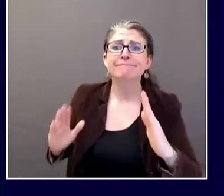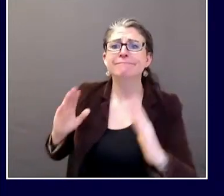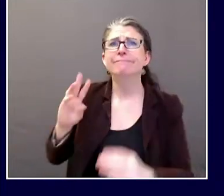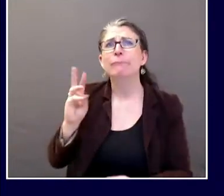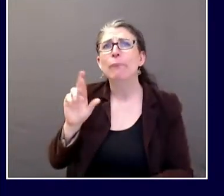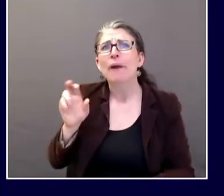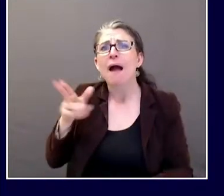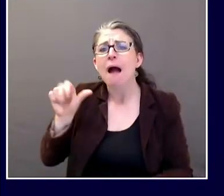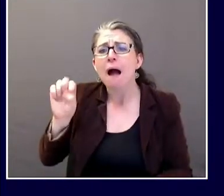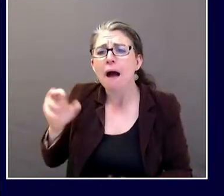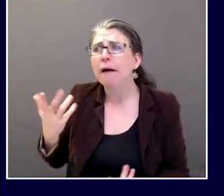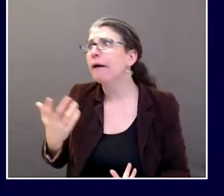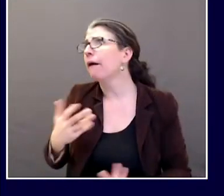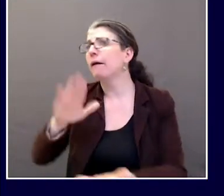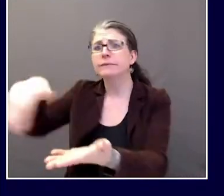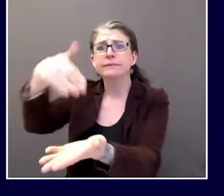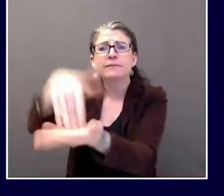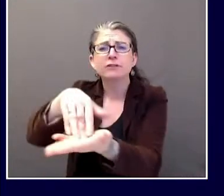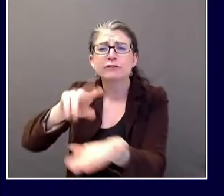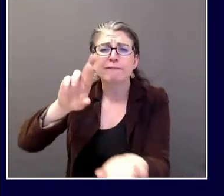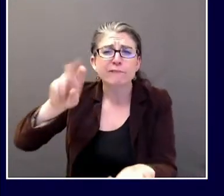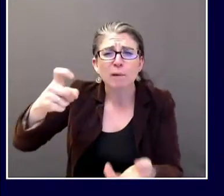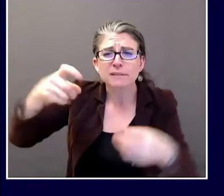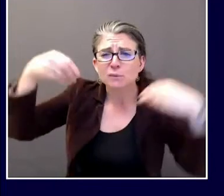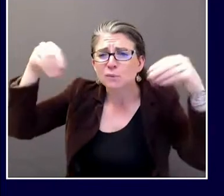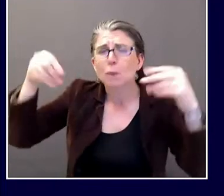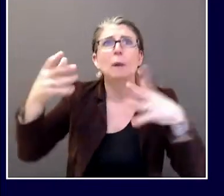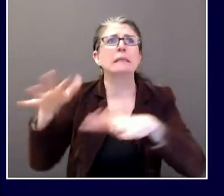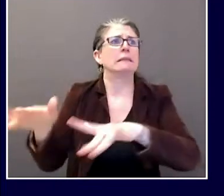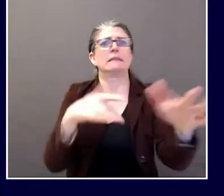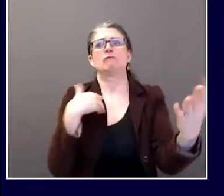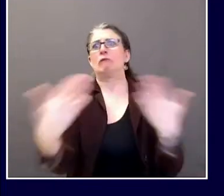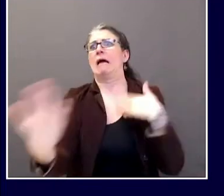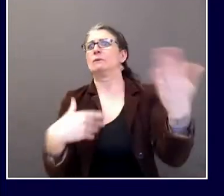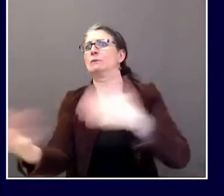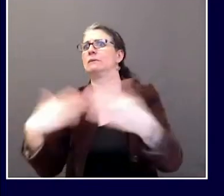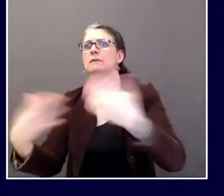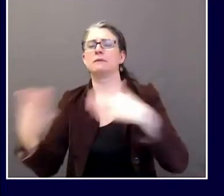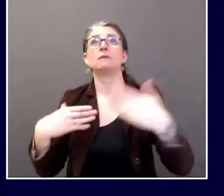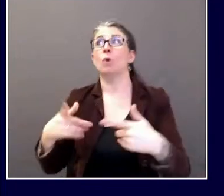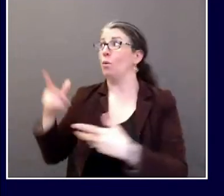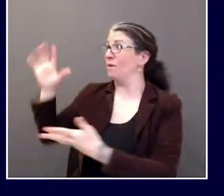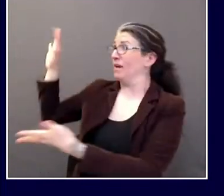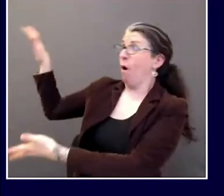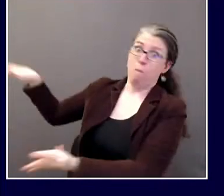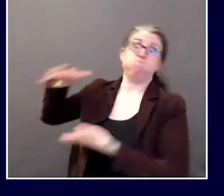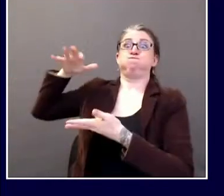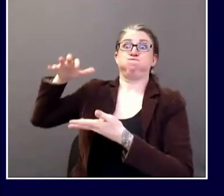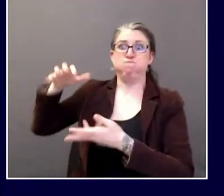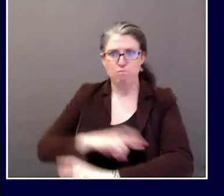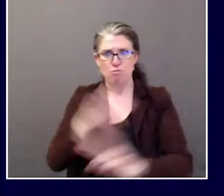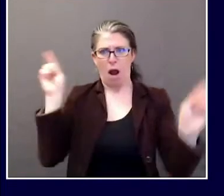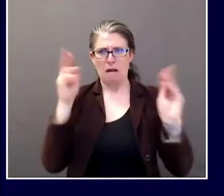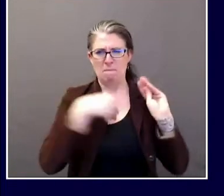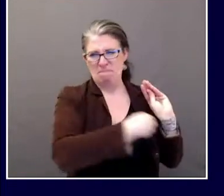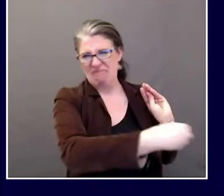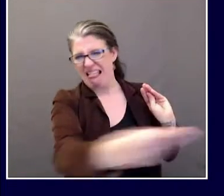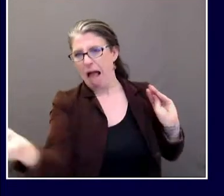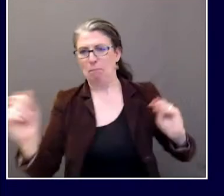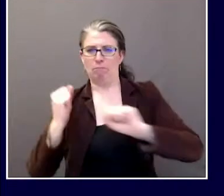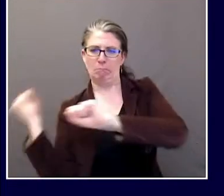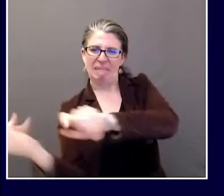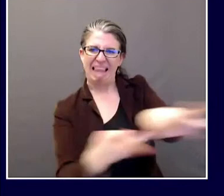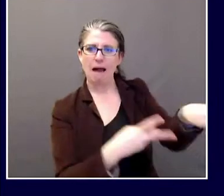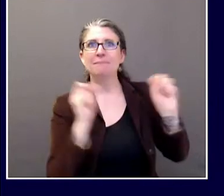consortium. Maybe it's a hospital. Those are the places where vaccine can come in the door, get put into arms without wasting a